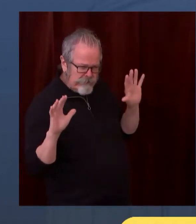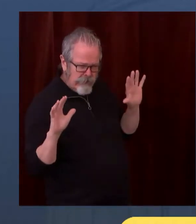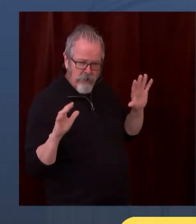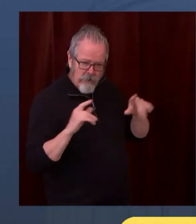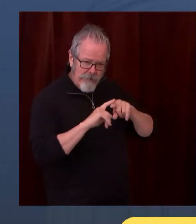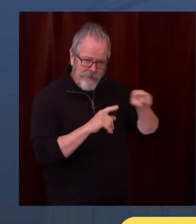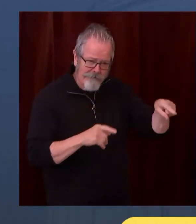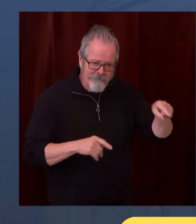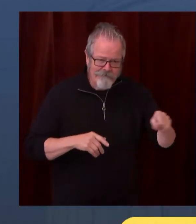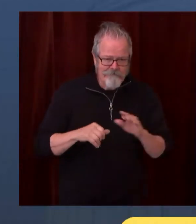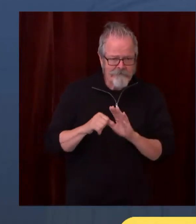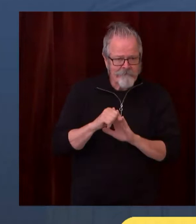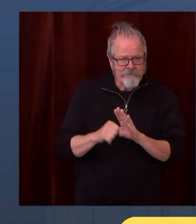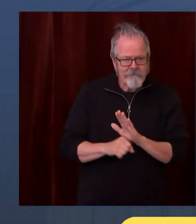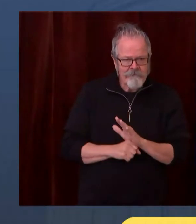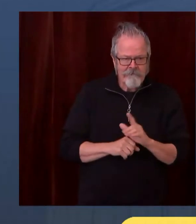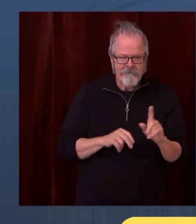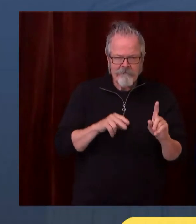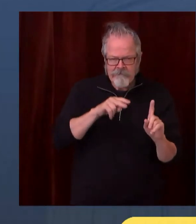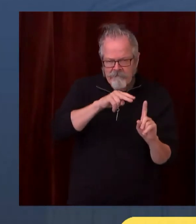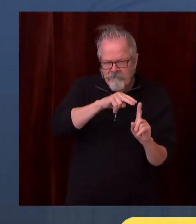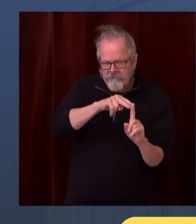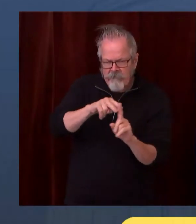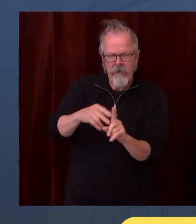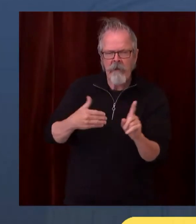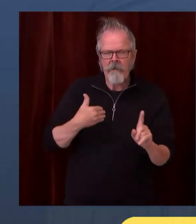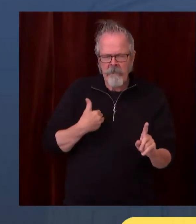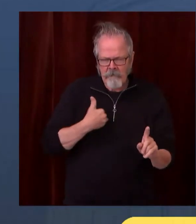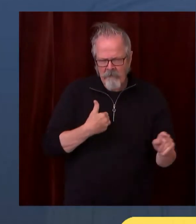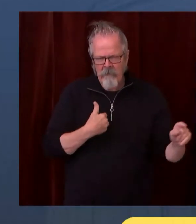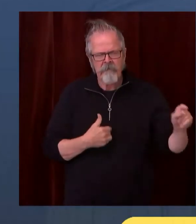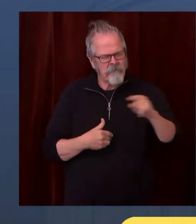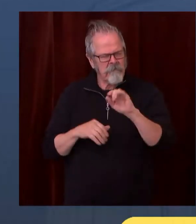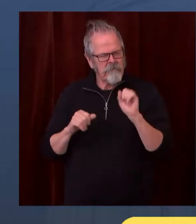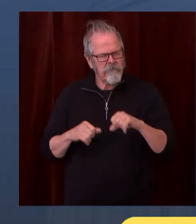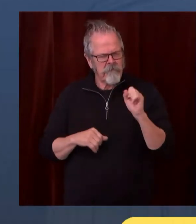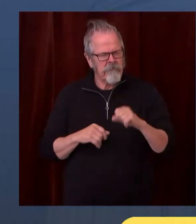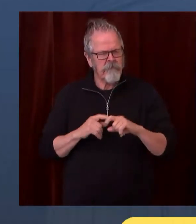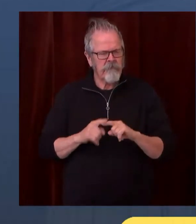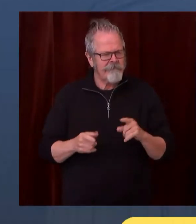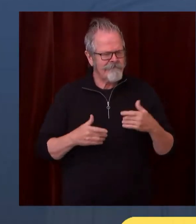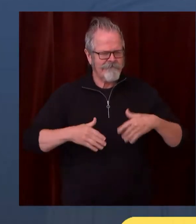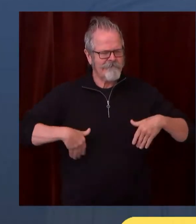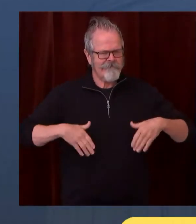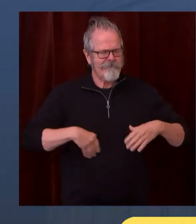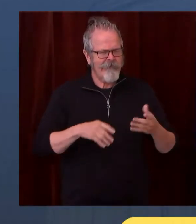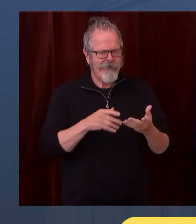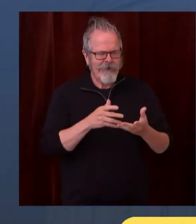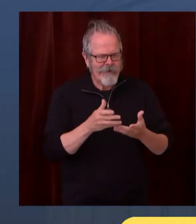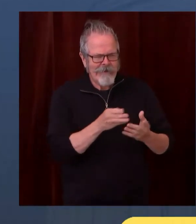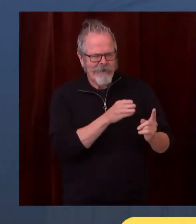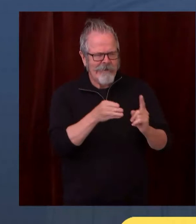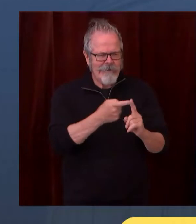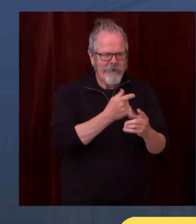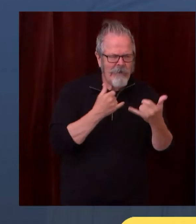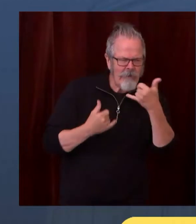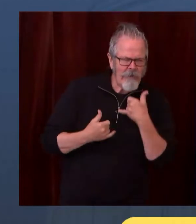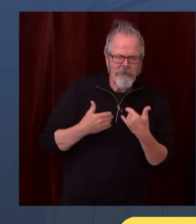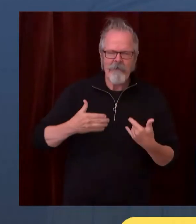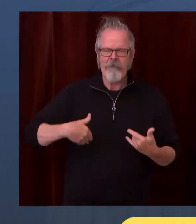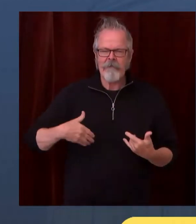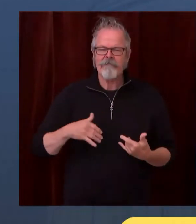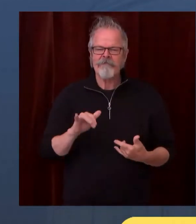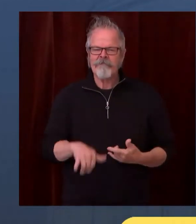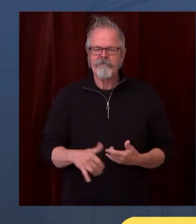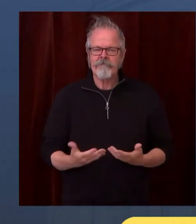and state people we've contracted are doing the contact tracing in quite a number of counties, including Yakima and is